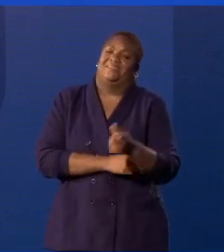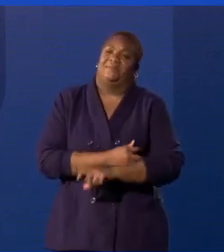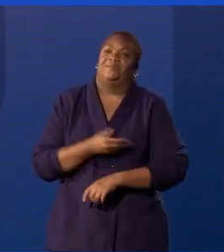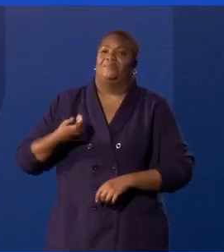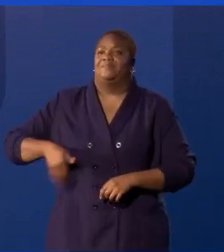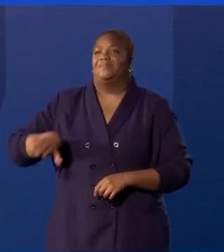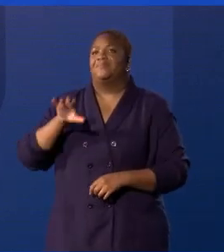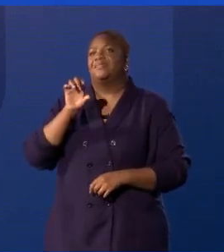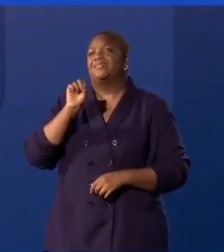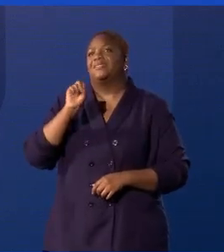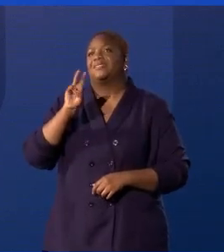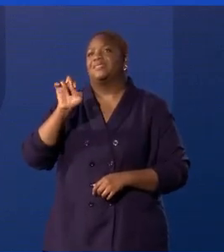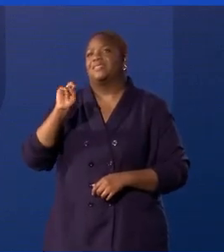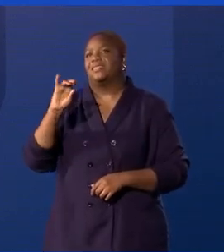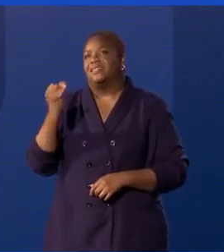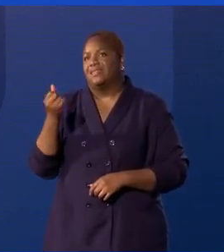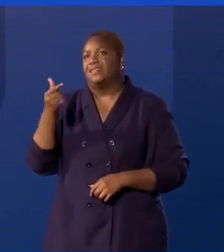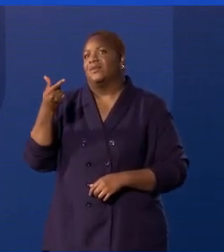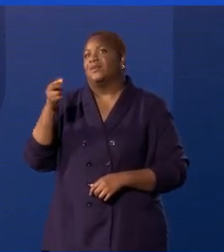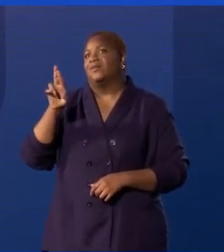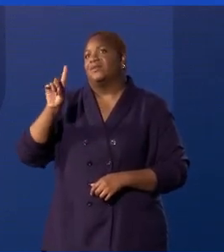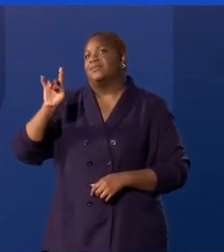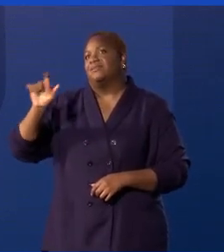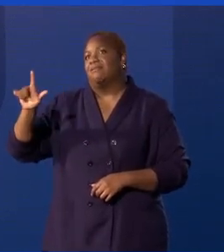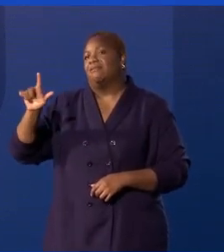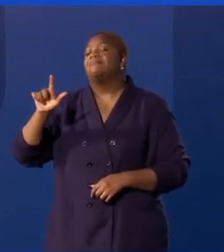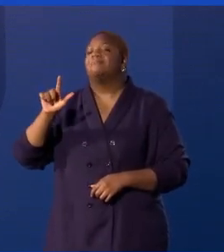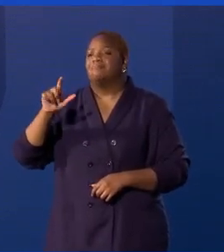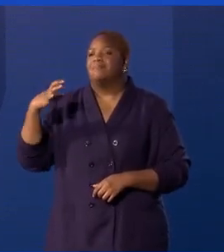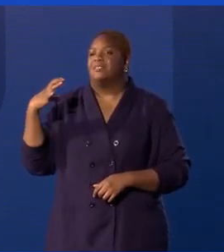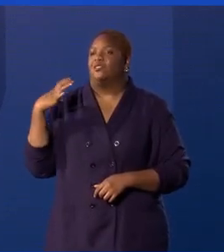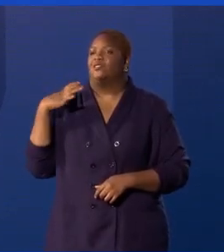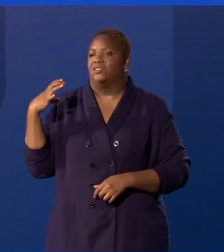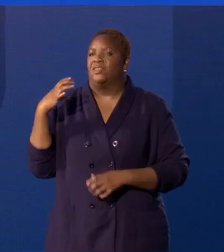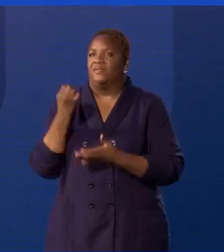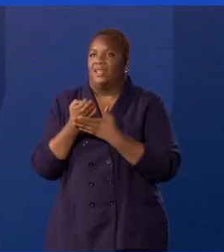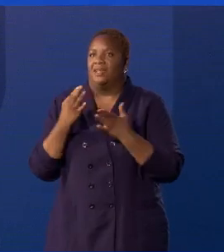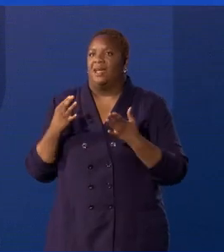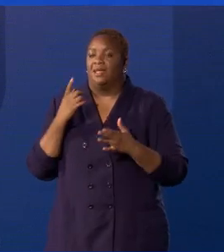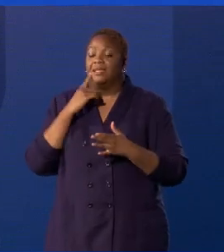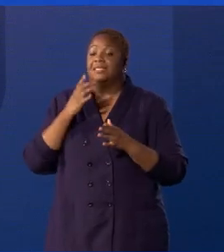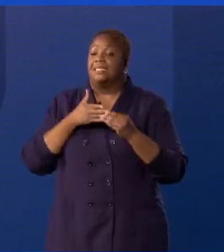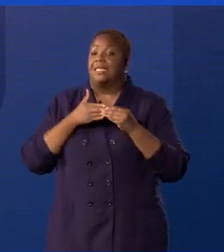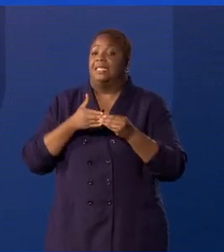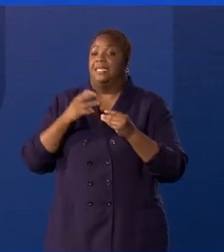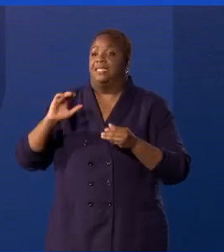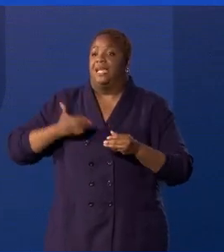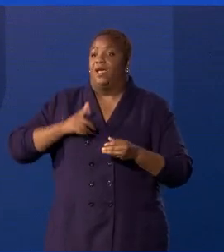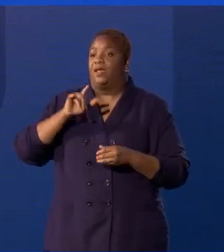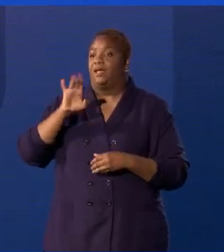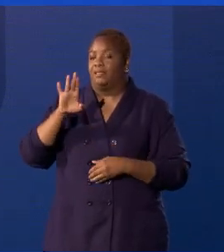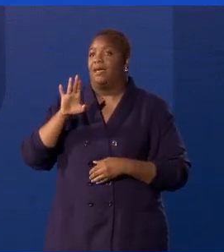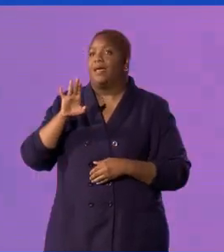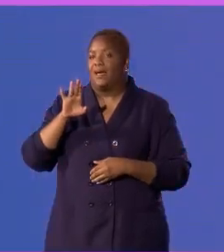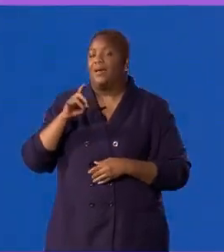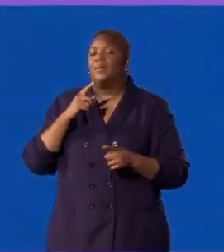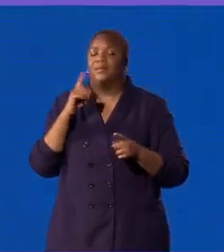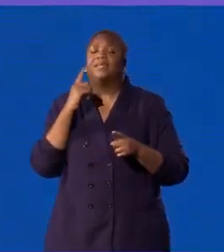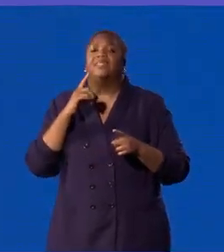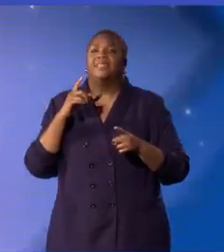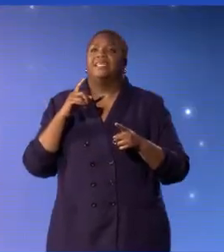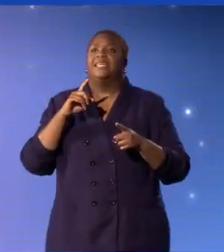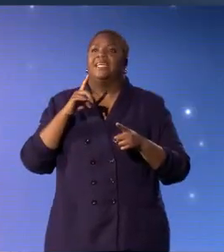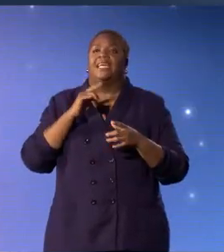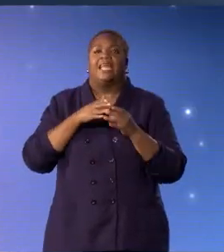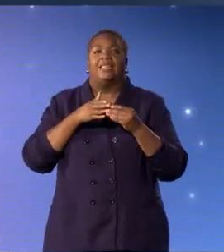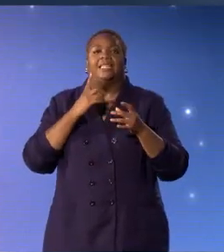is Svenja Gudell, and I'm Indeed's chief economist. I lead the Indeed Hiring Lab, which is Indeed's economic research team. That was a fantastic intro.